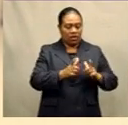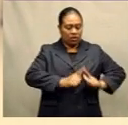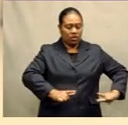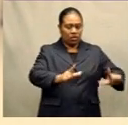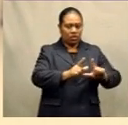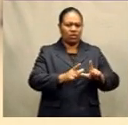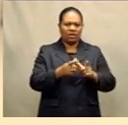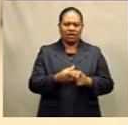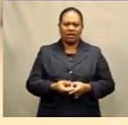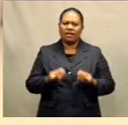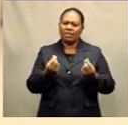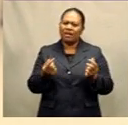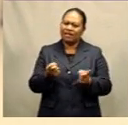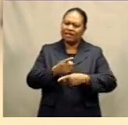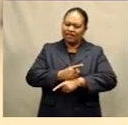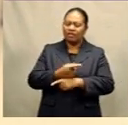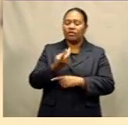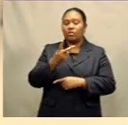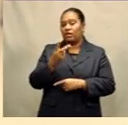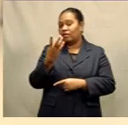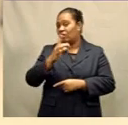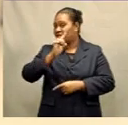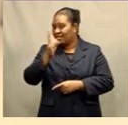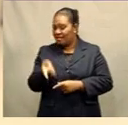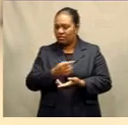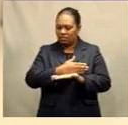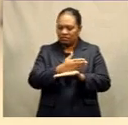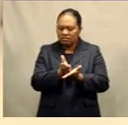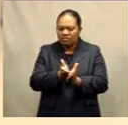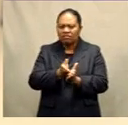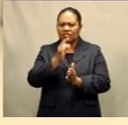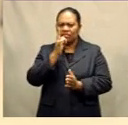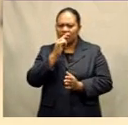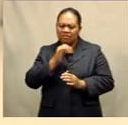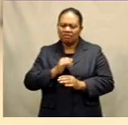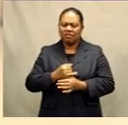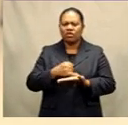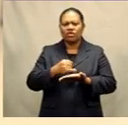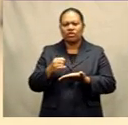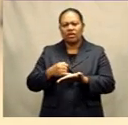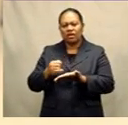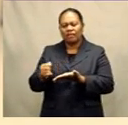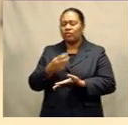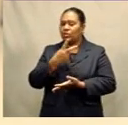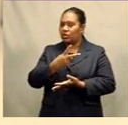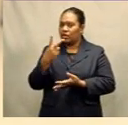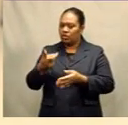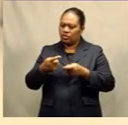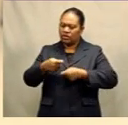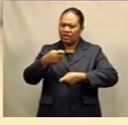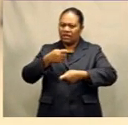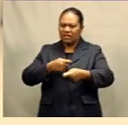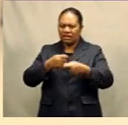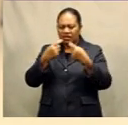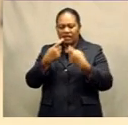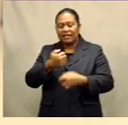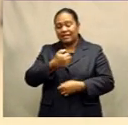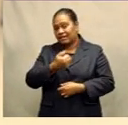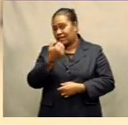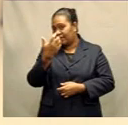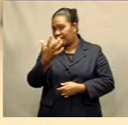Exchange, around 24,700 shares were traded in 22 transactions amounting to